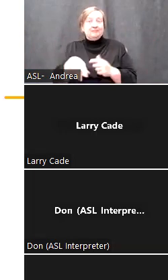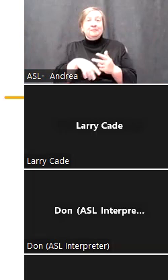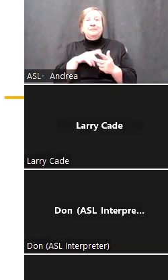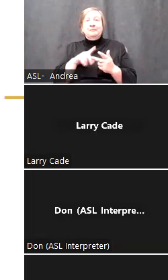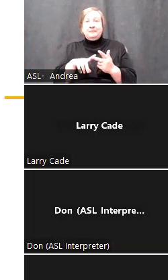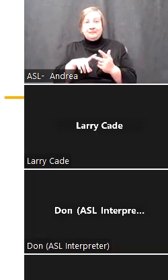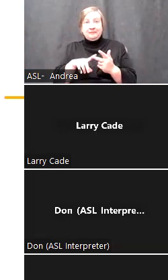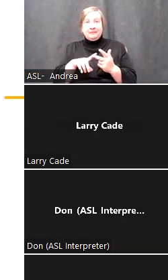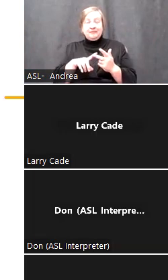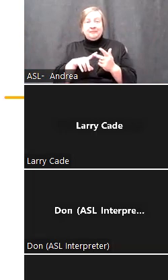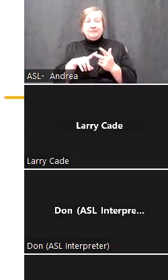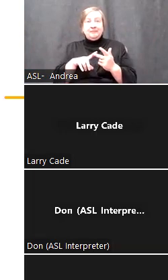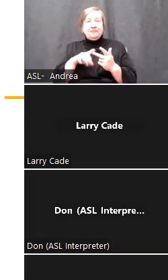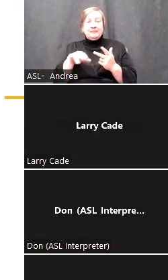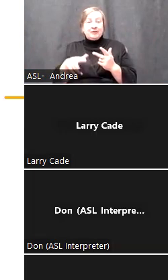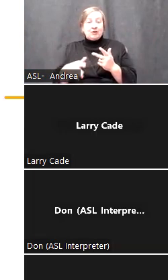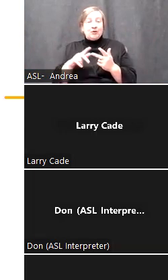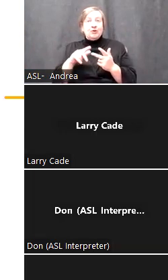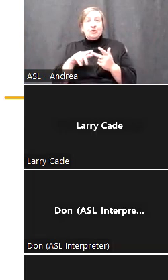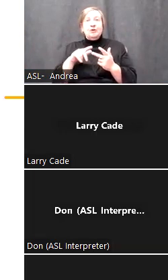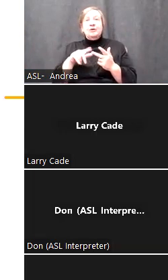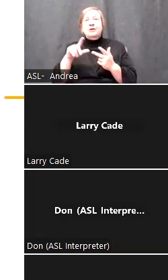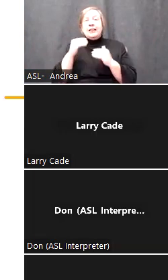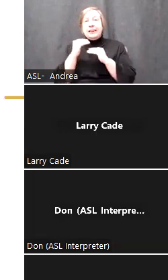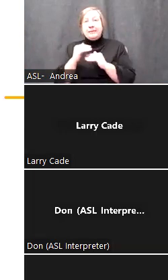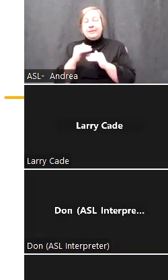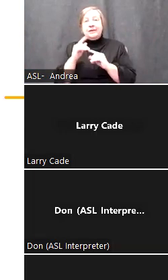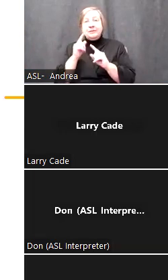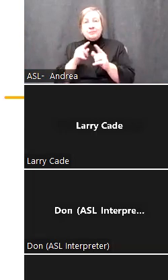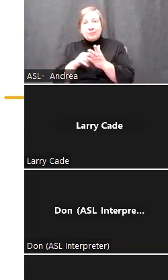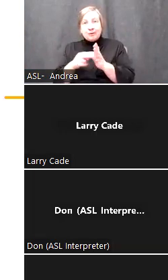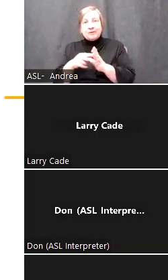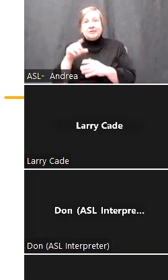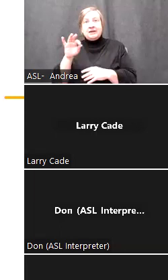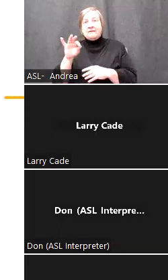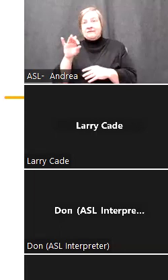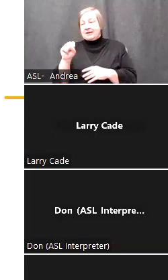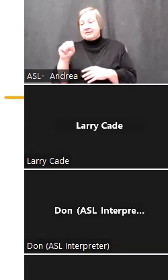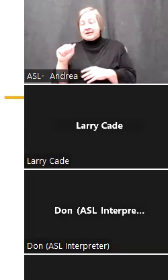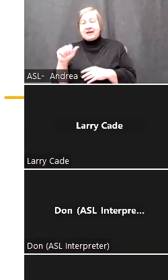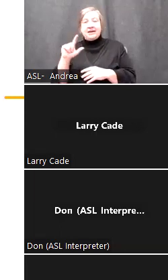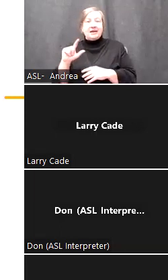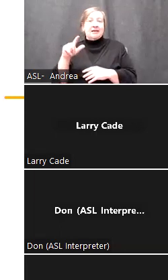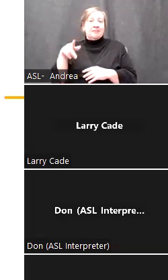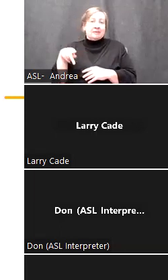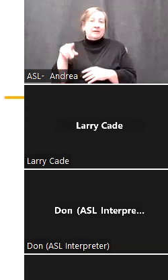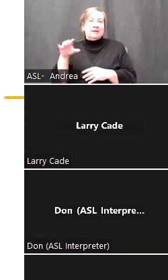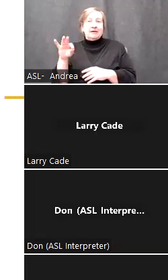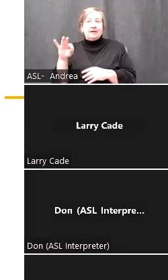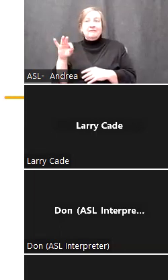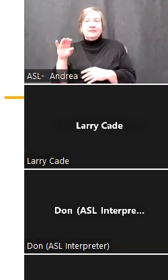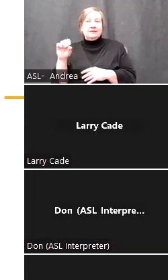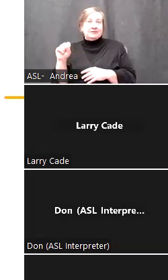And the third is, we call it the Limited Purpose FSA, or sometimes abbreviated to